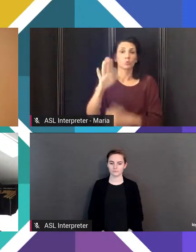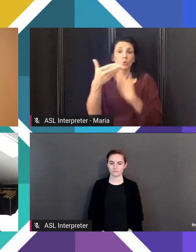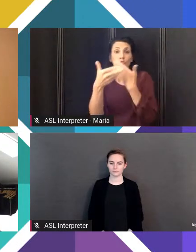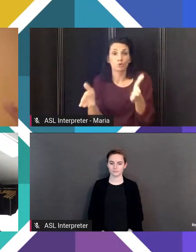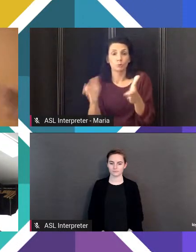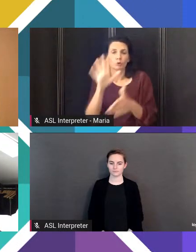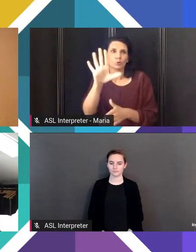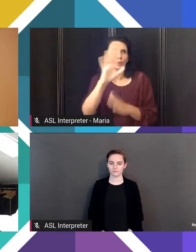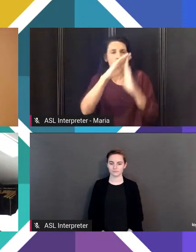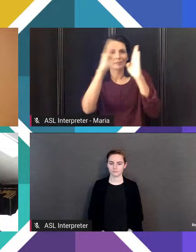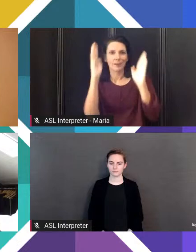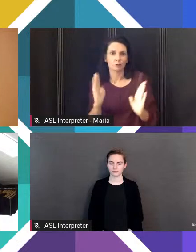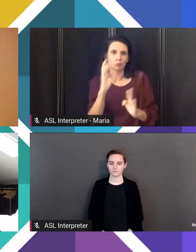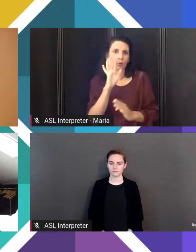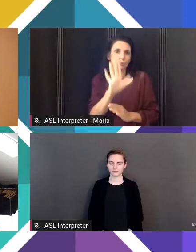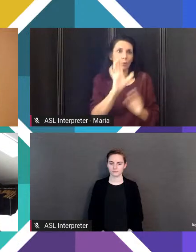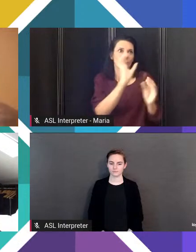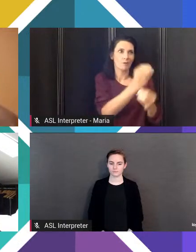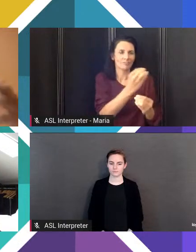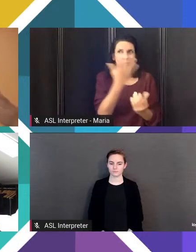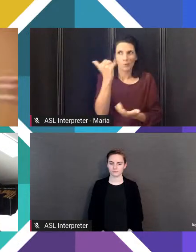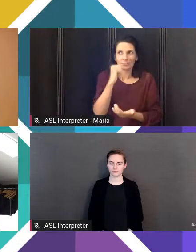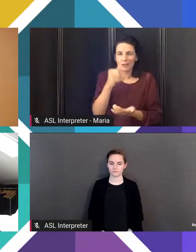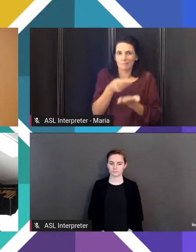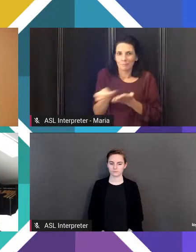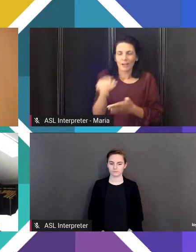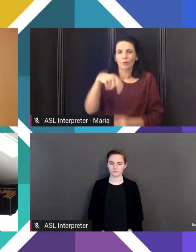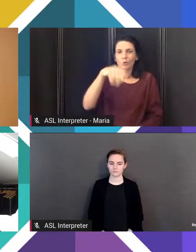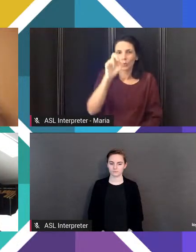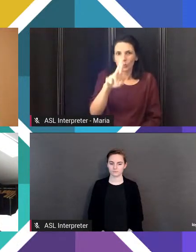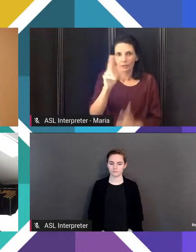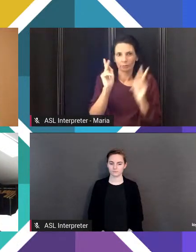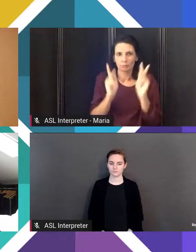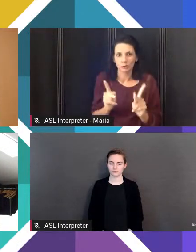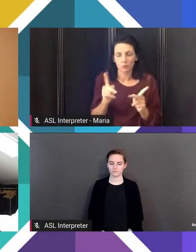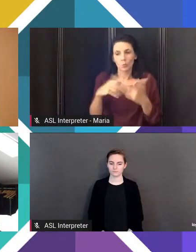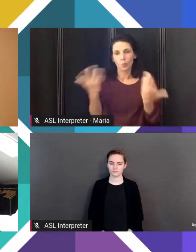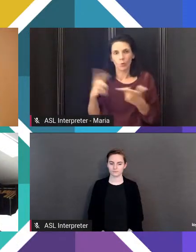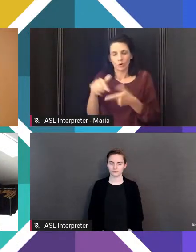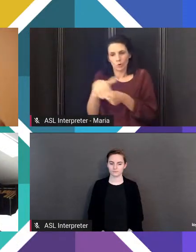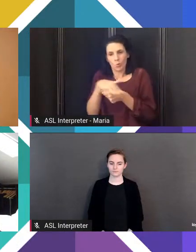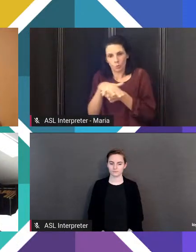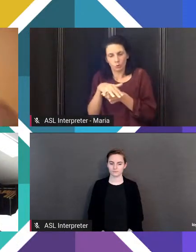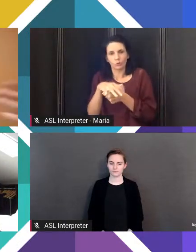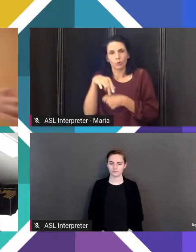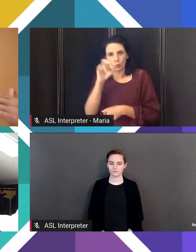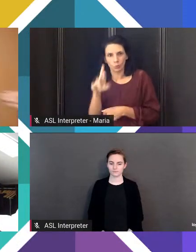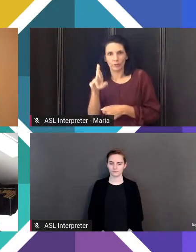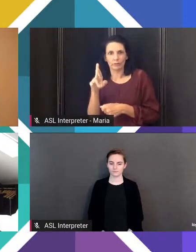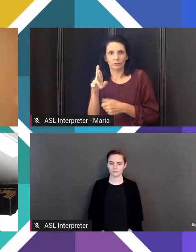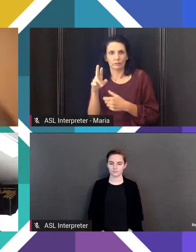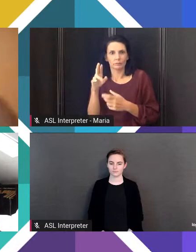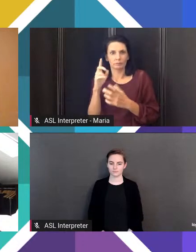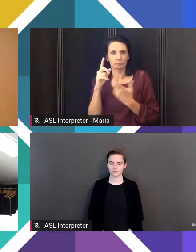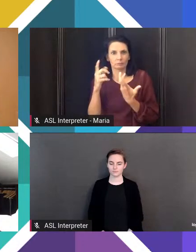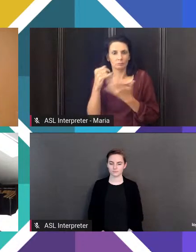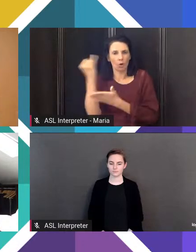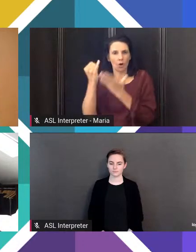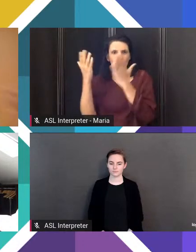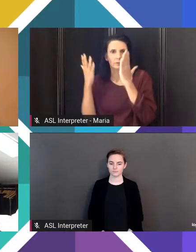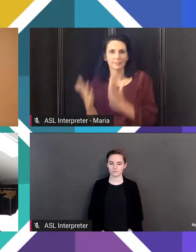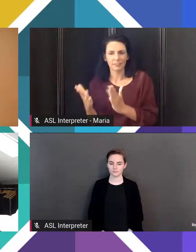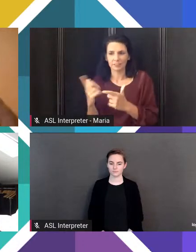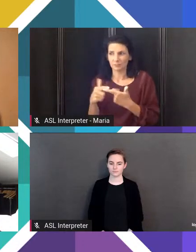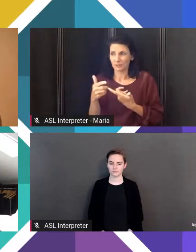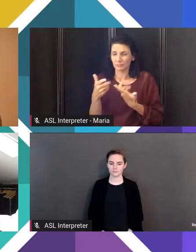your office, why not buy it from a queer person? Why not buy it from a local queer artist? Like, I'll go the step further as a local board and like, you know, be reflective of